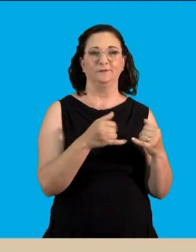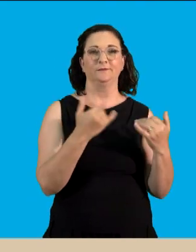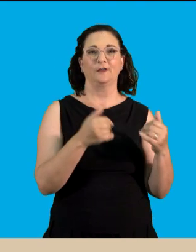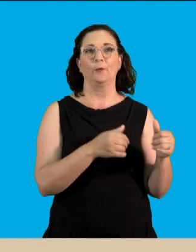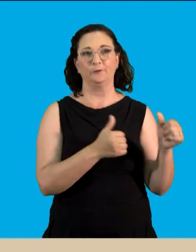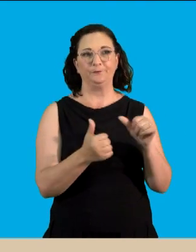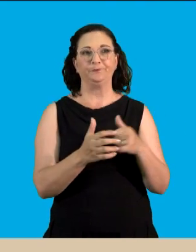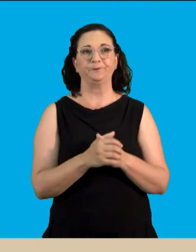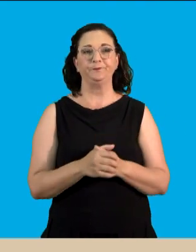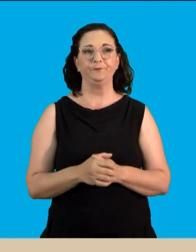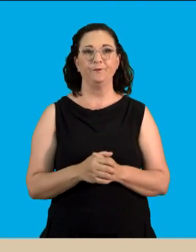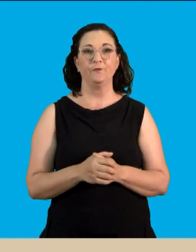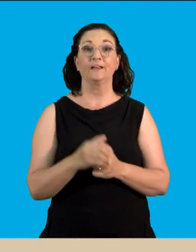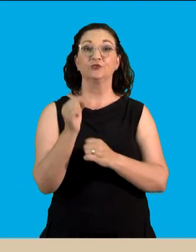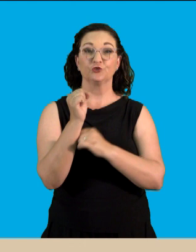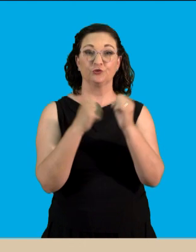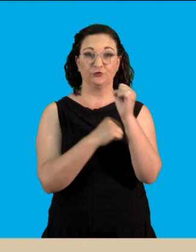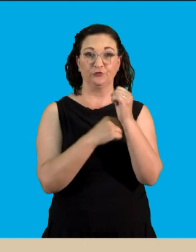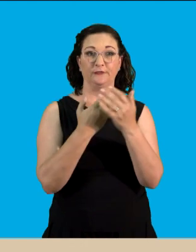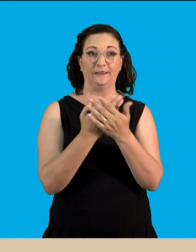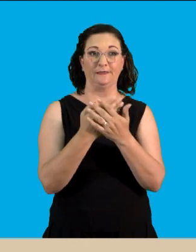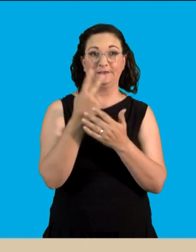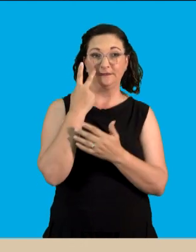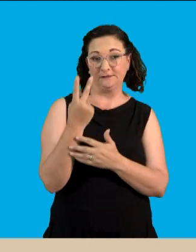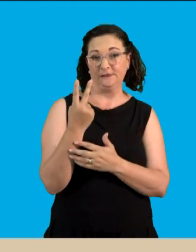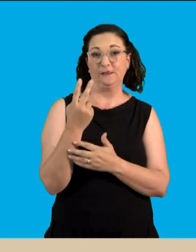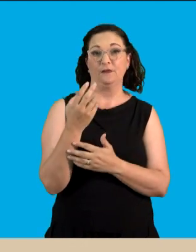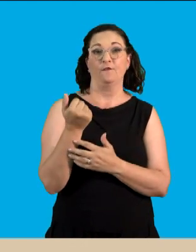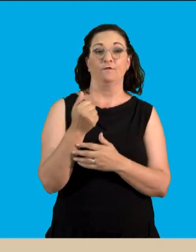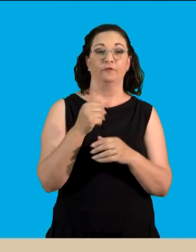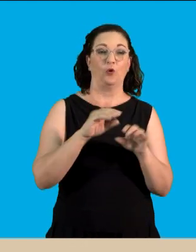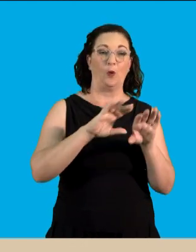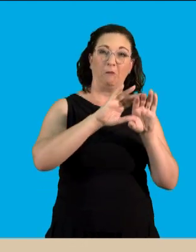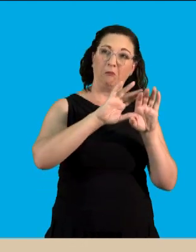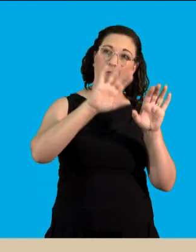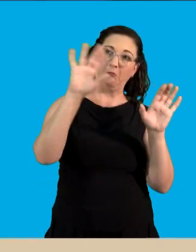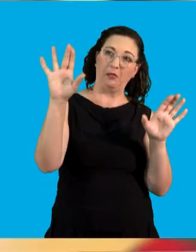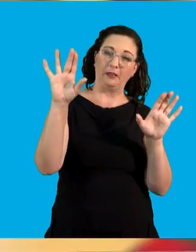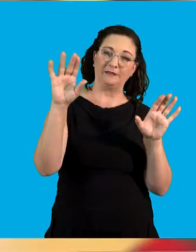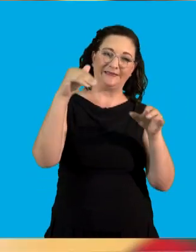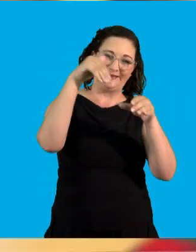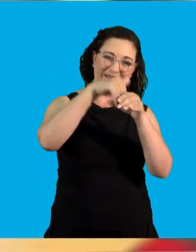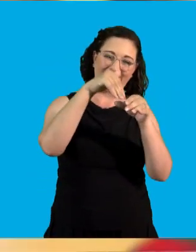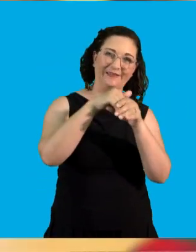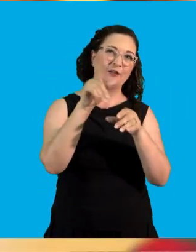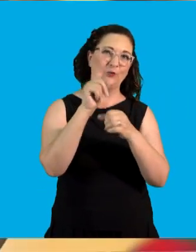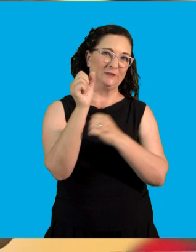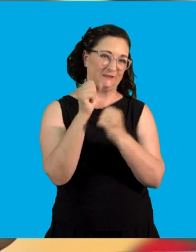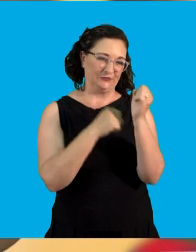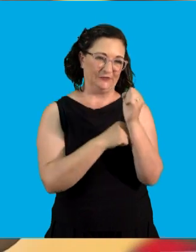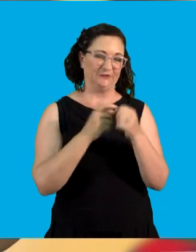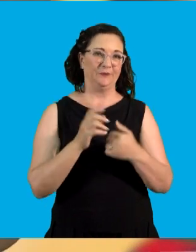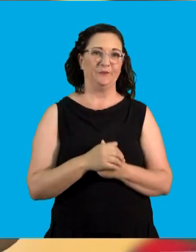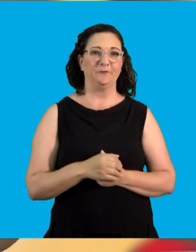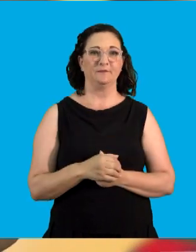going to be looking at the structure of our Milky Way galaxy. What exactly does the Milky Way galaxy consist of, okay?